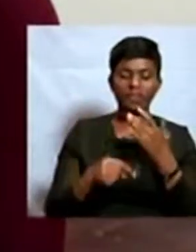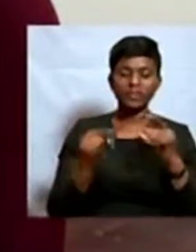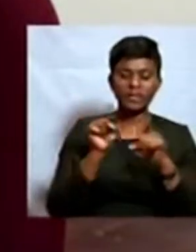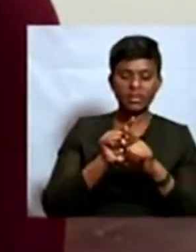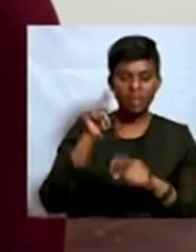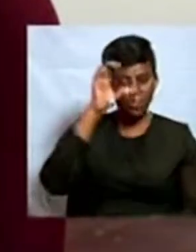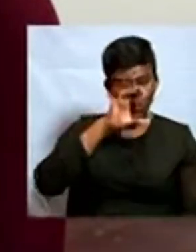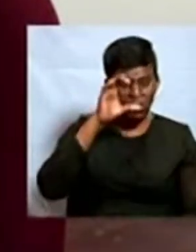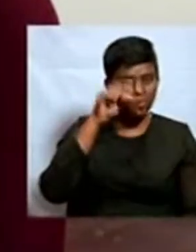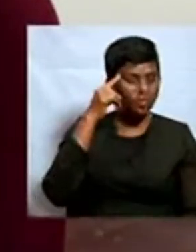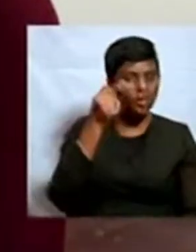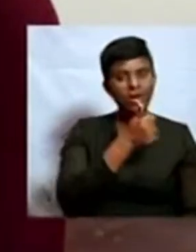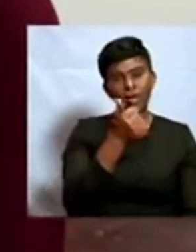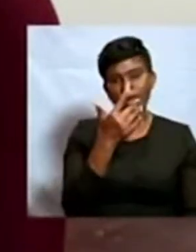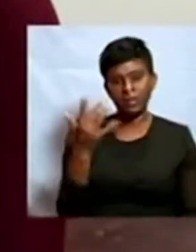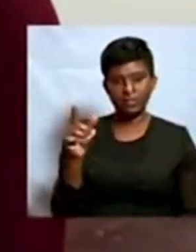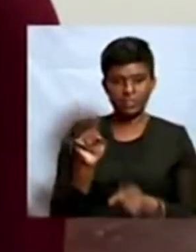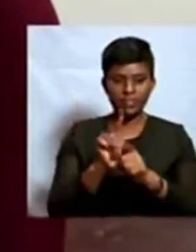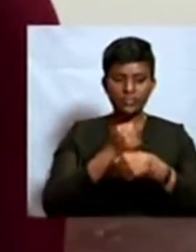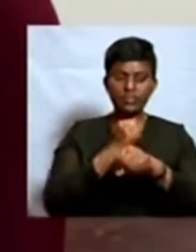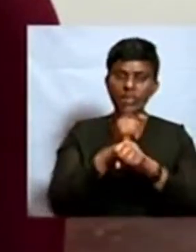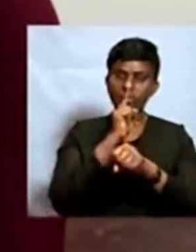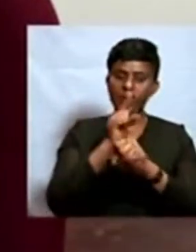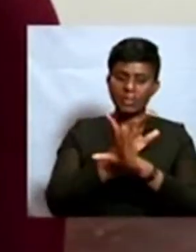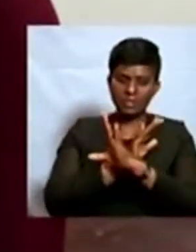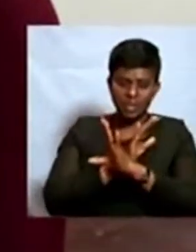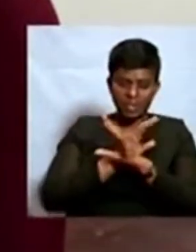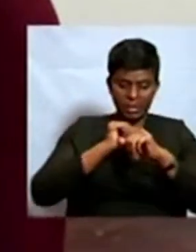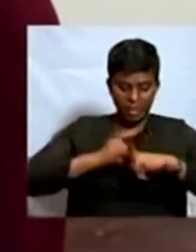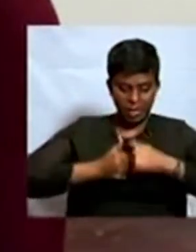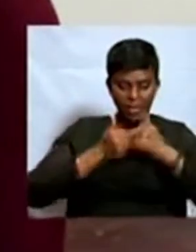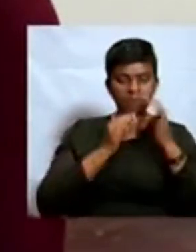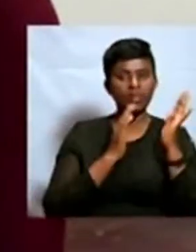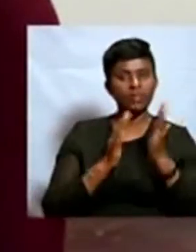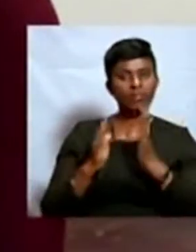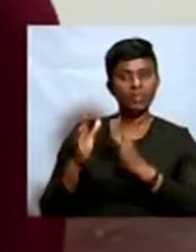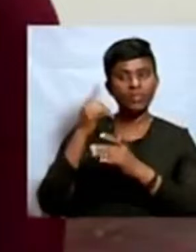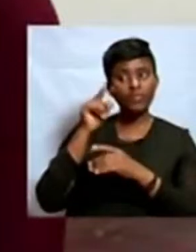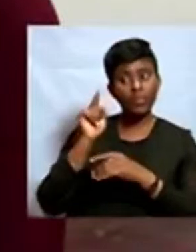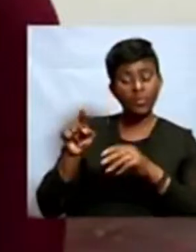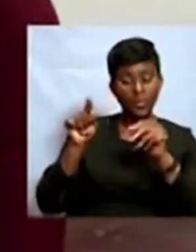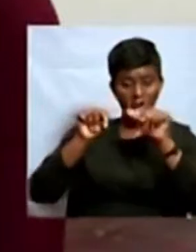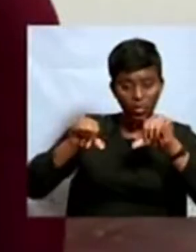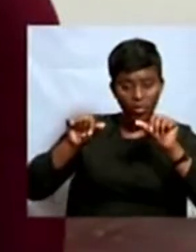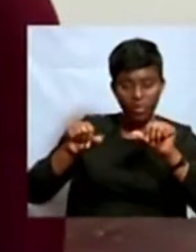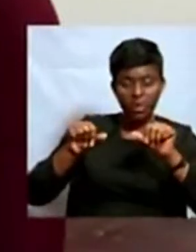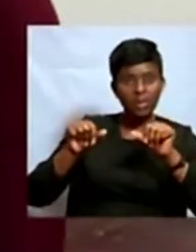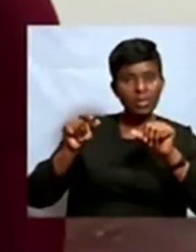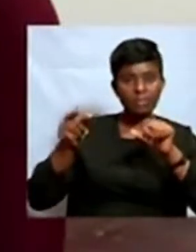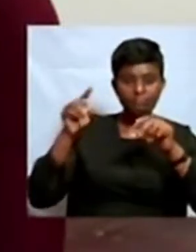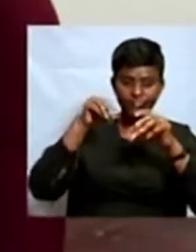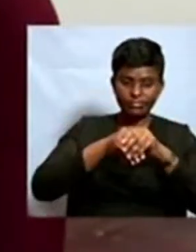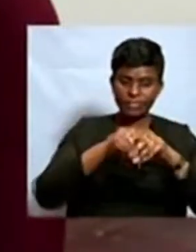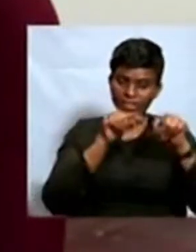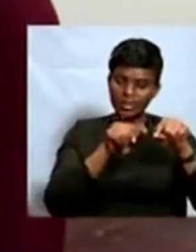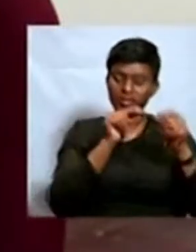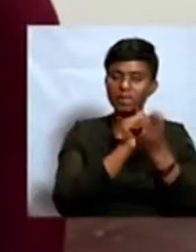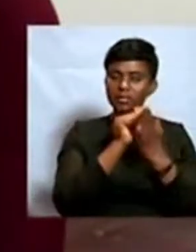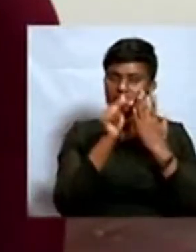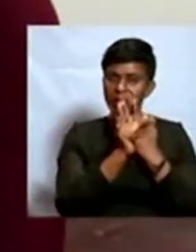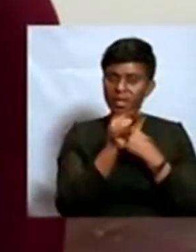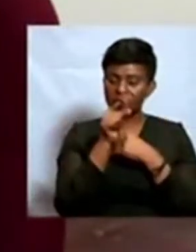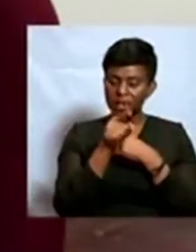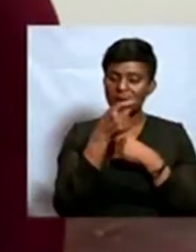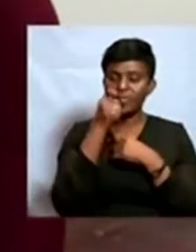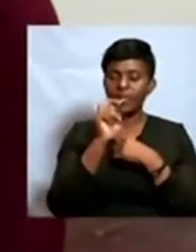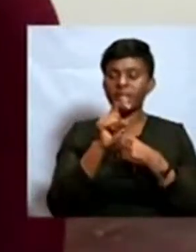outsource capacity to ensure that Zambia is preparing for the audit by ICAO, which is coming this August. To